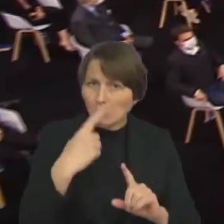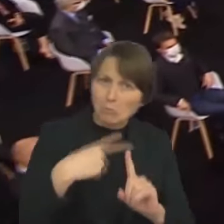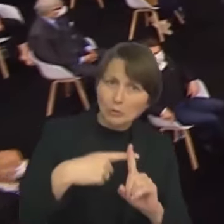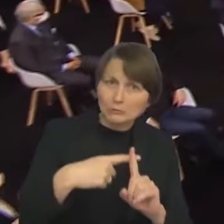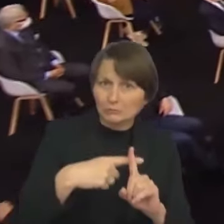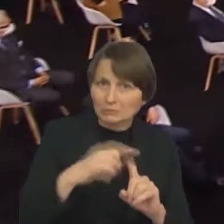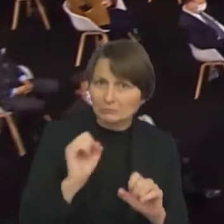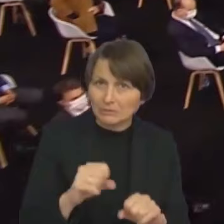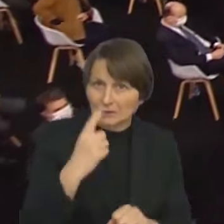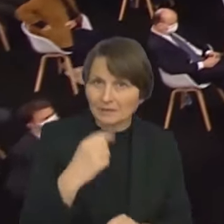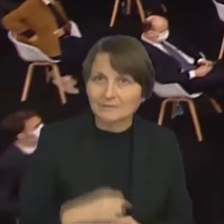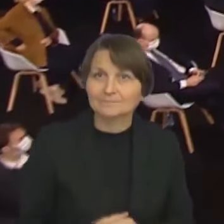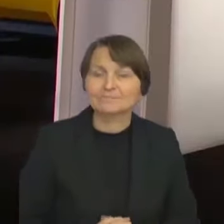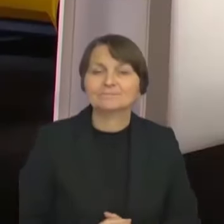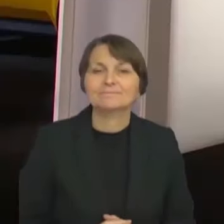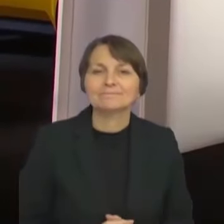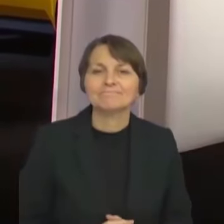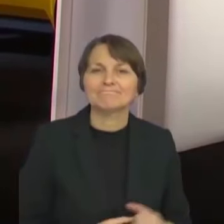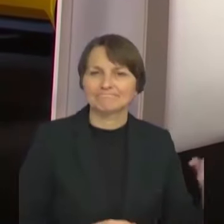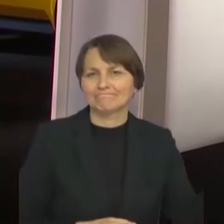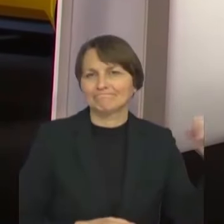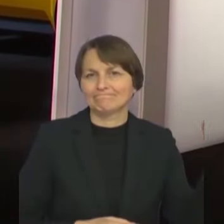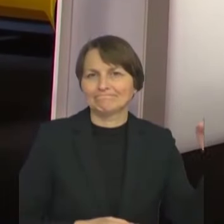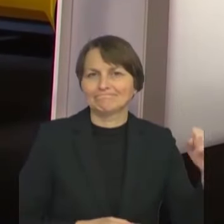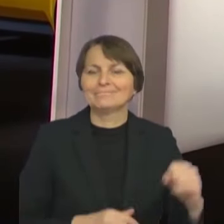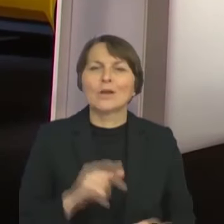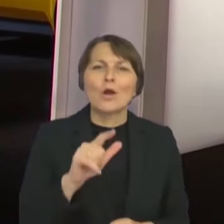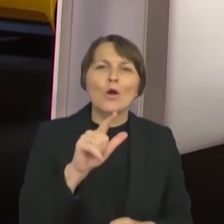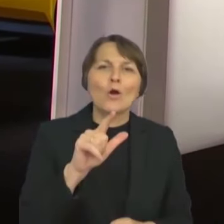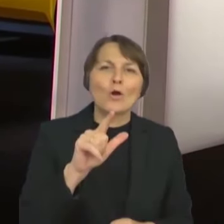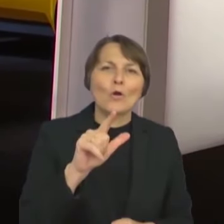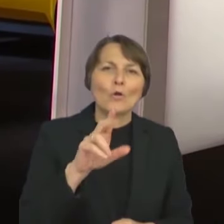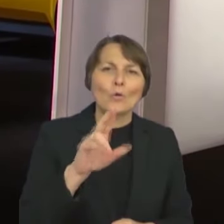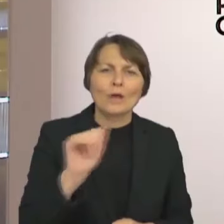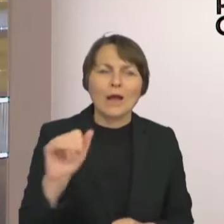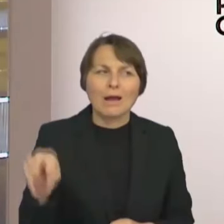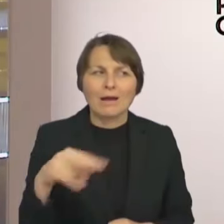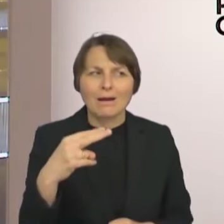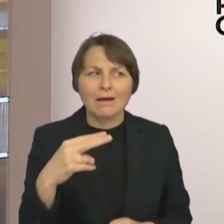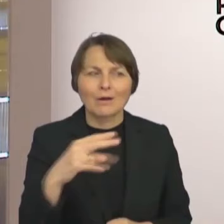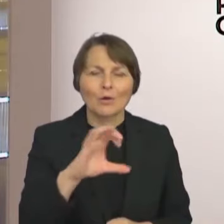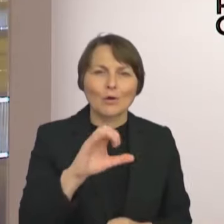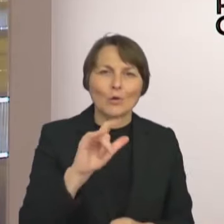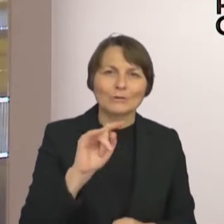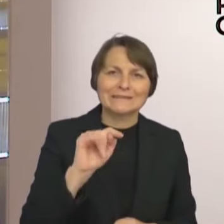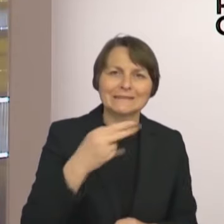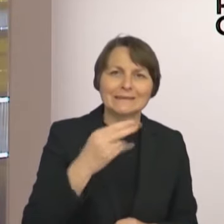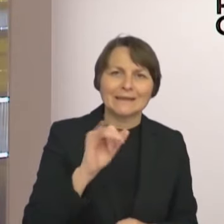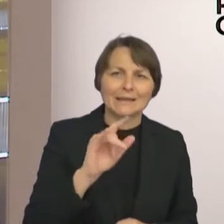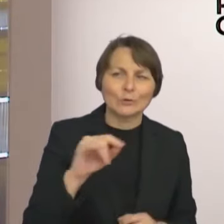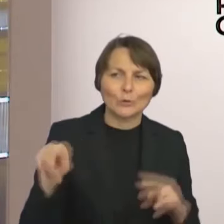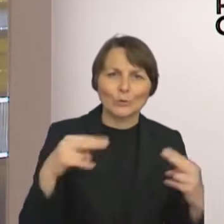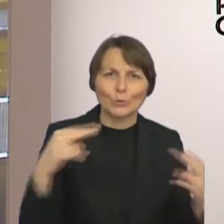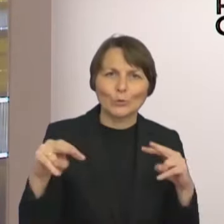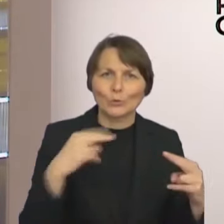Yes, Luca. Luca is looking at Clotilde Delbos and saying, I'm going to give you the floor because I can tell you want to answer this question. Well, says